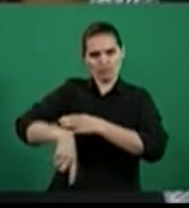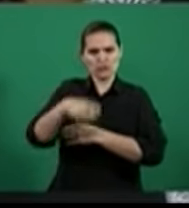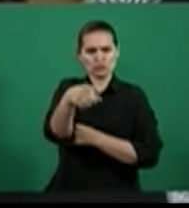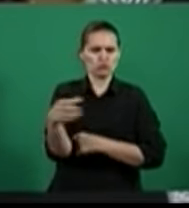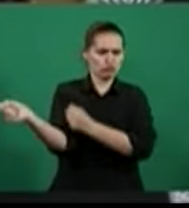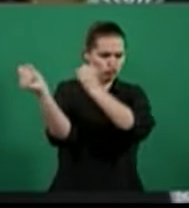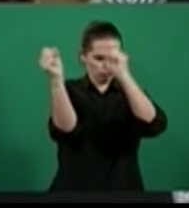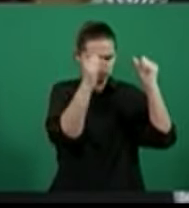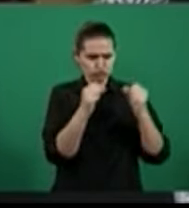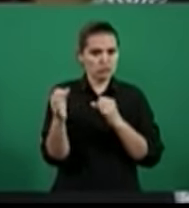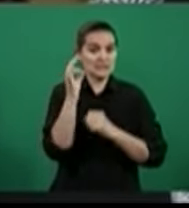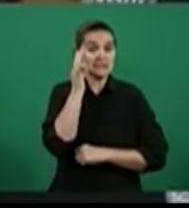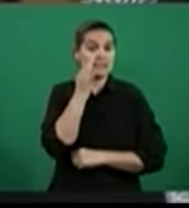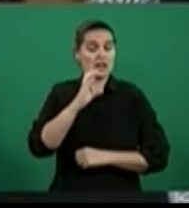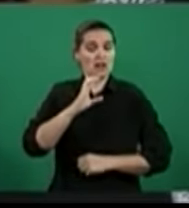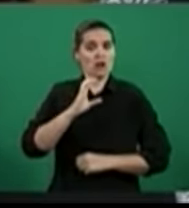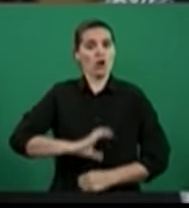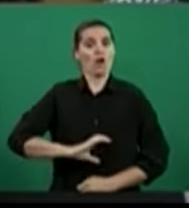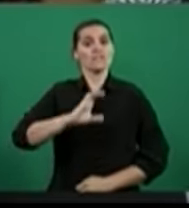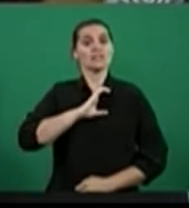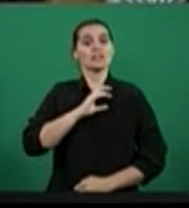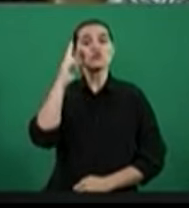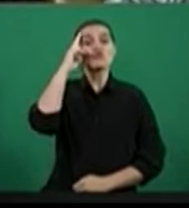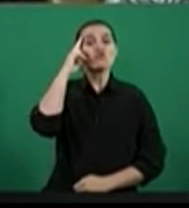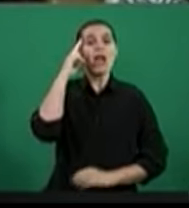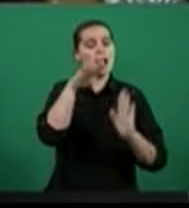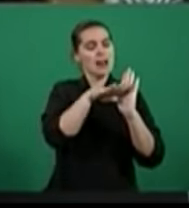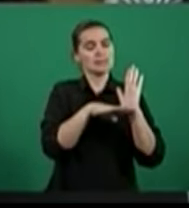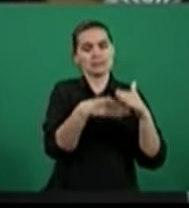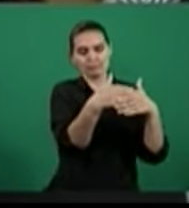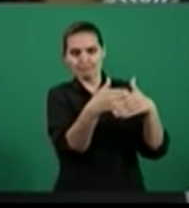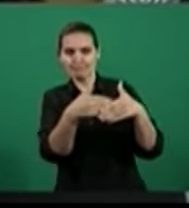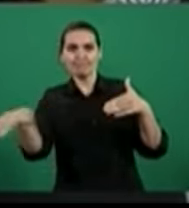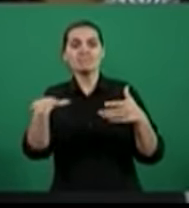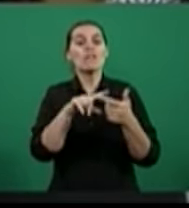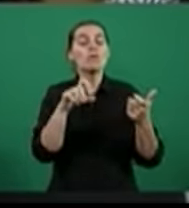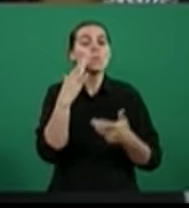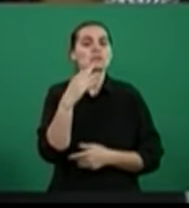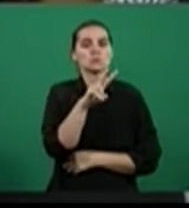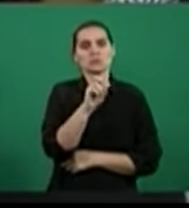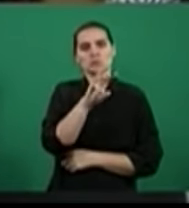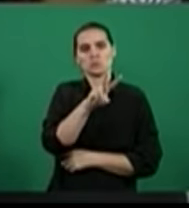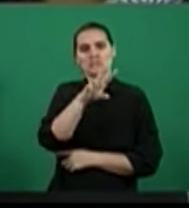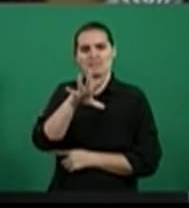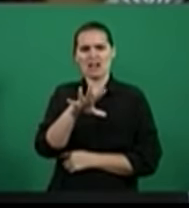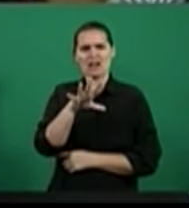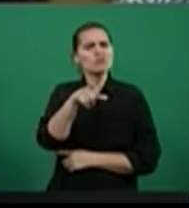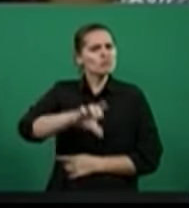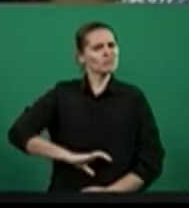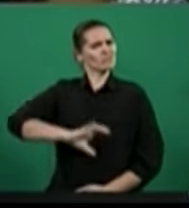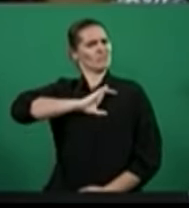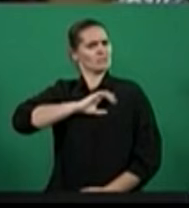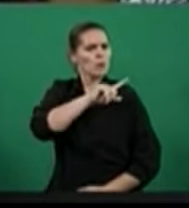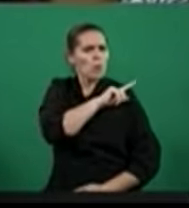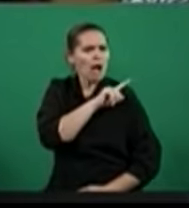were confident that we will exit grey listing by 2025. What informs this confidence, as some analysts say it could be